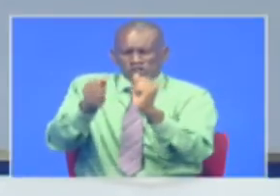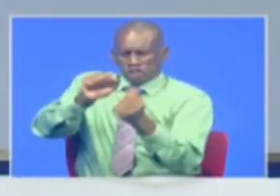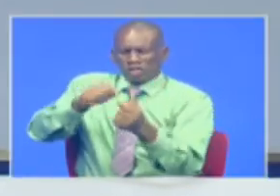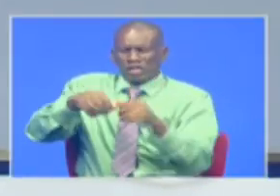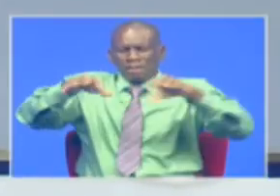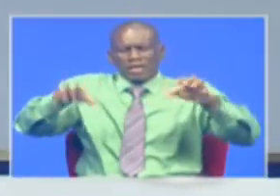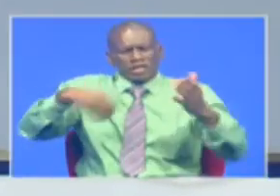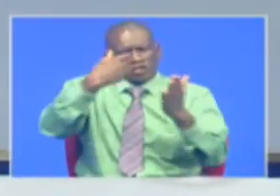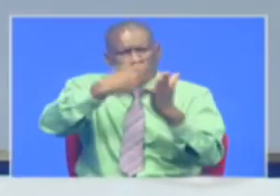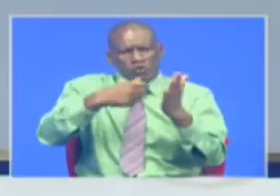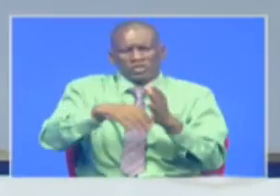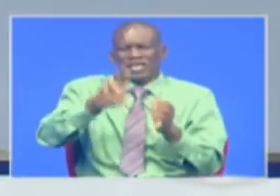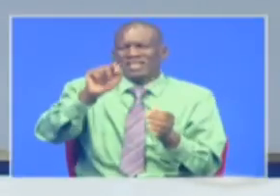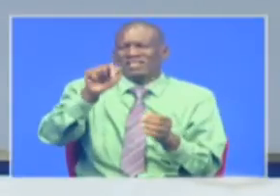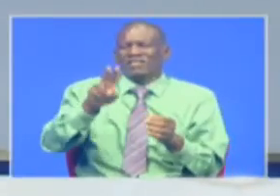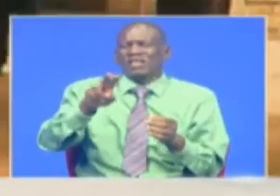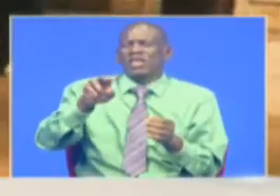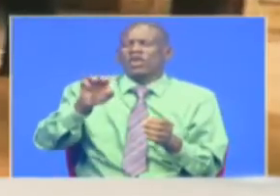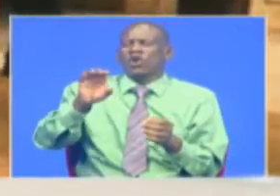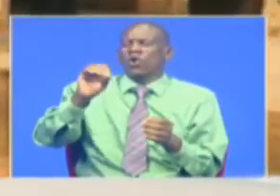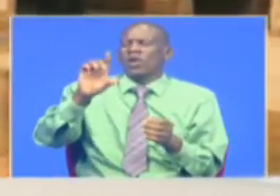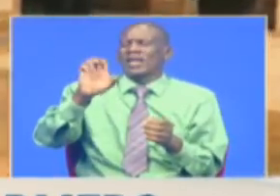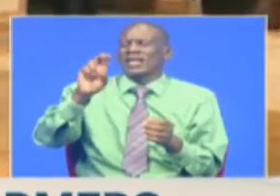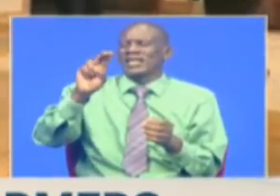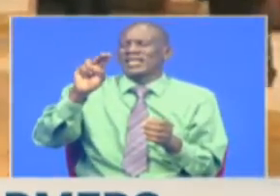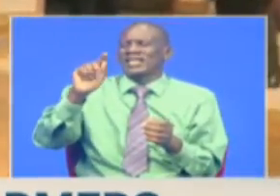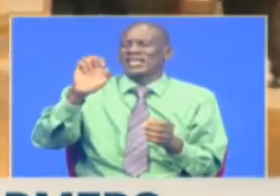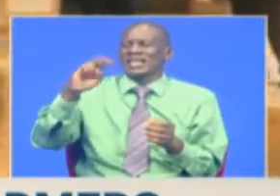Melita Oletenges now reports.